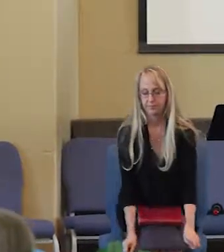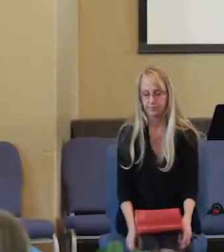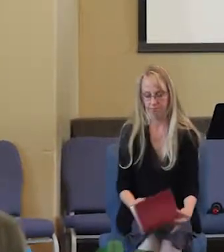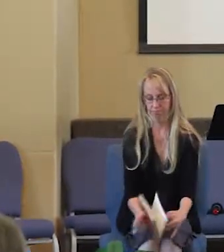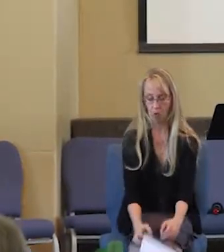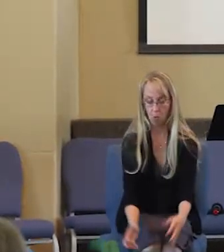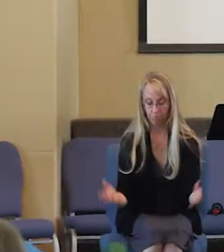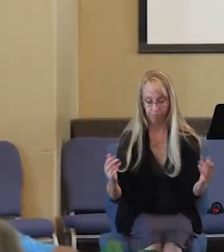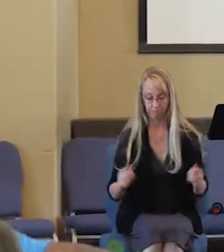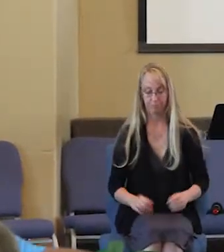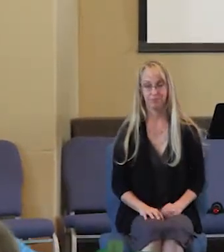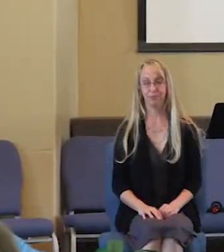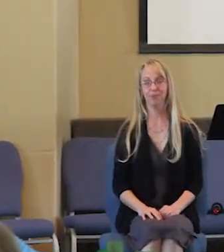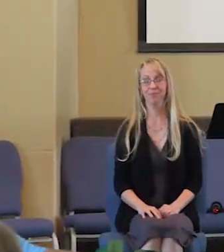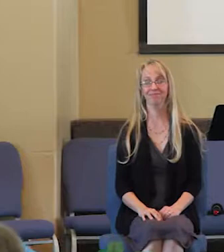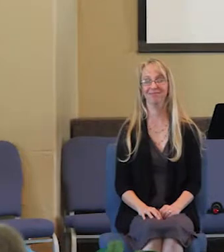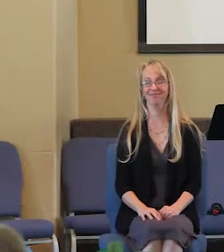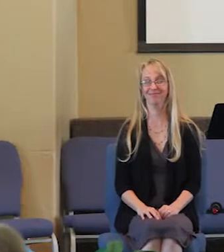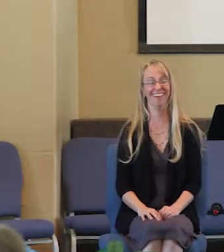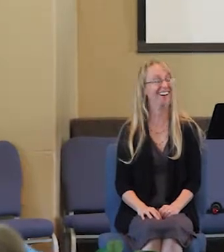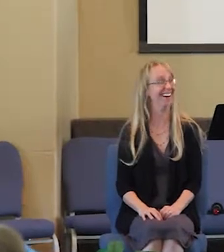about and going through